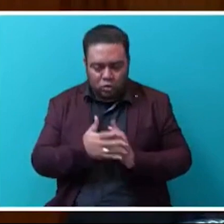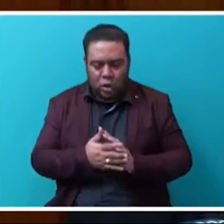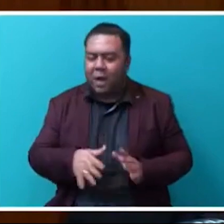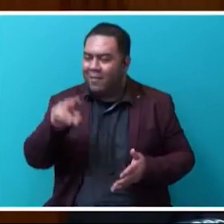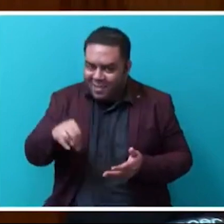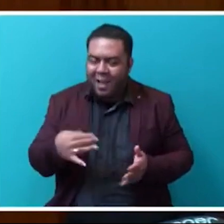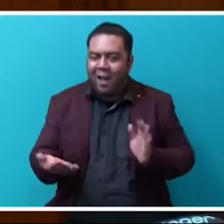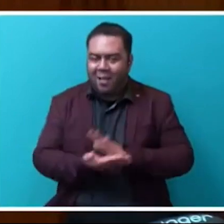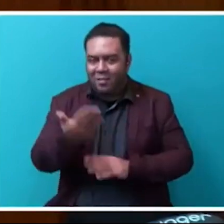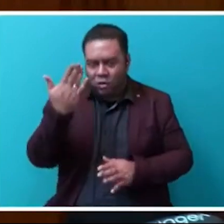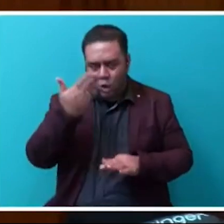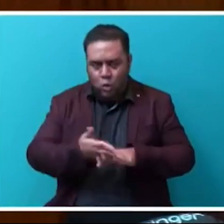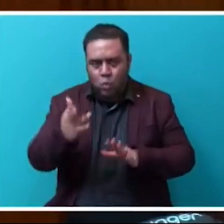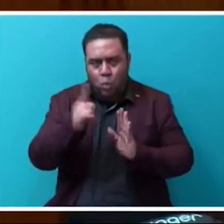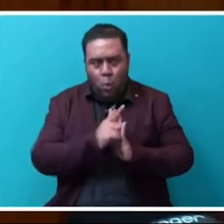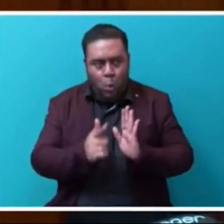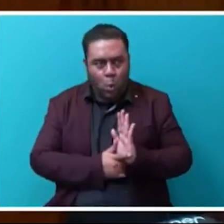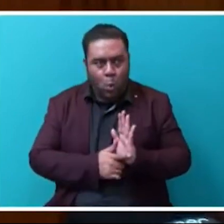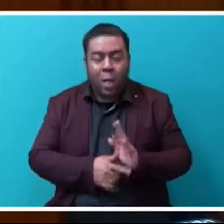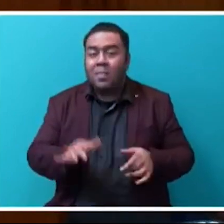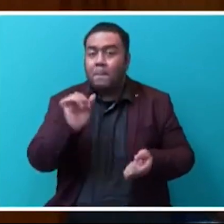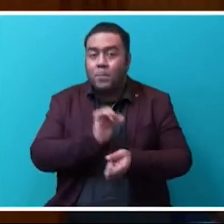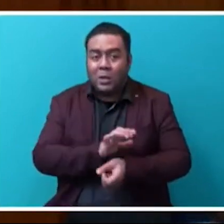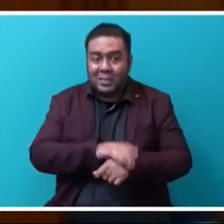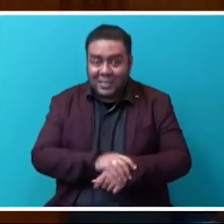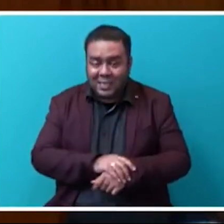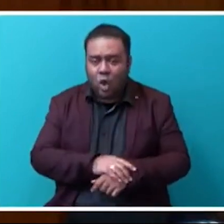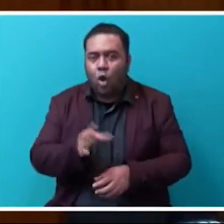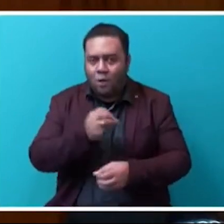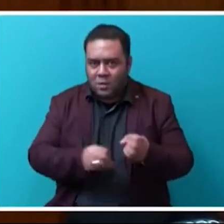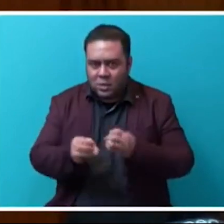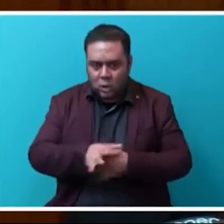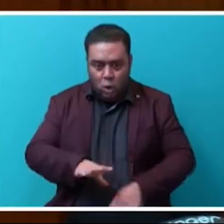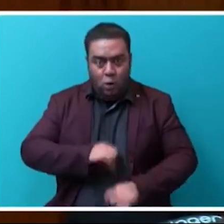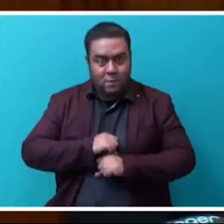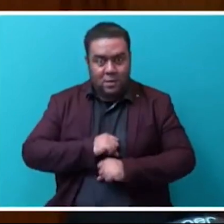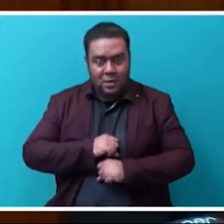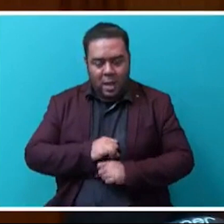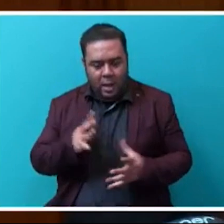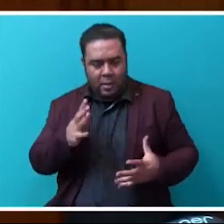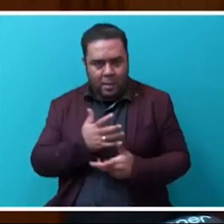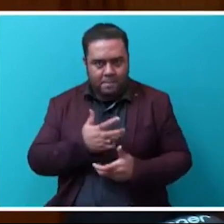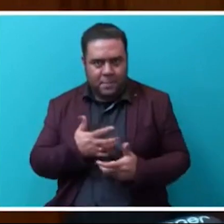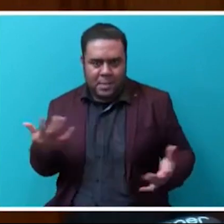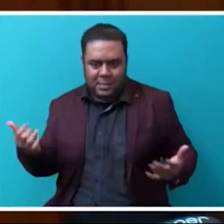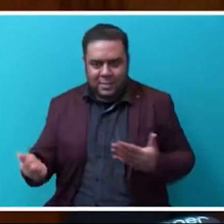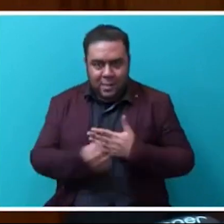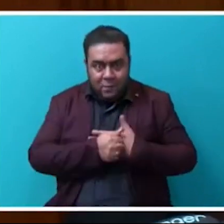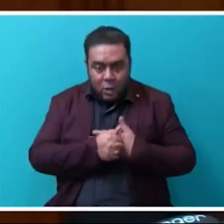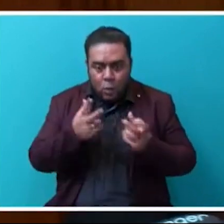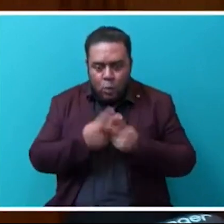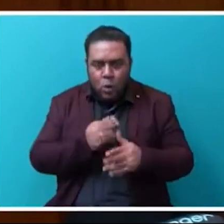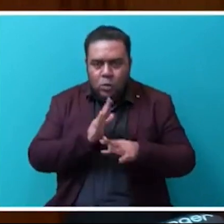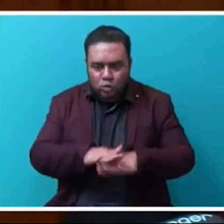law. For the police, this means officers need to be confident and adept at safely engaging with